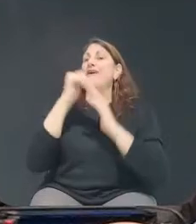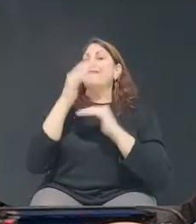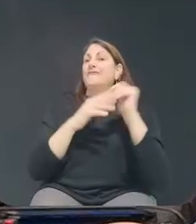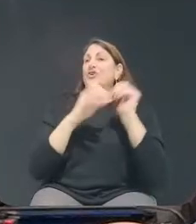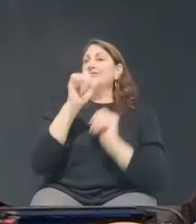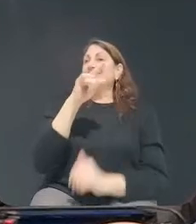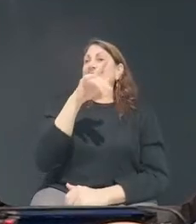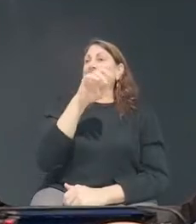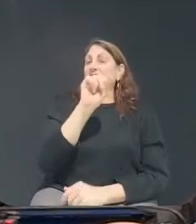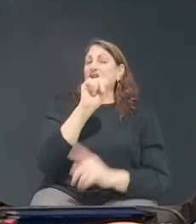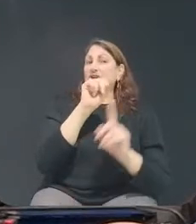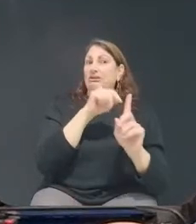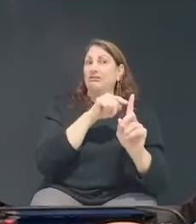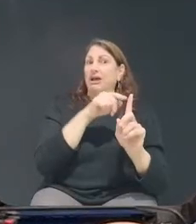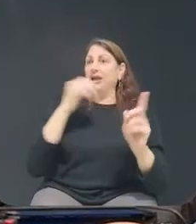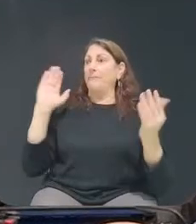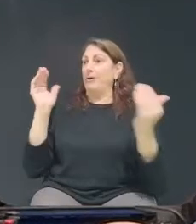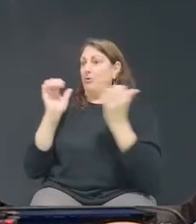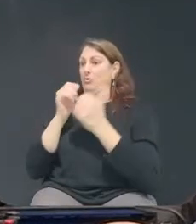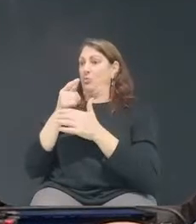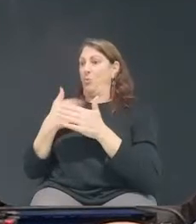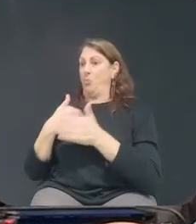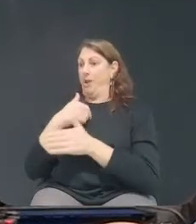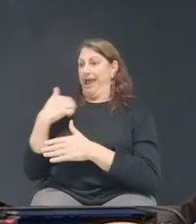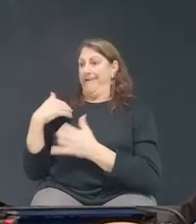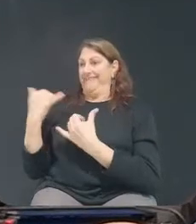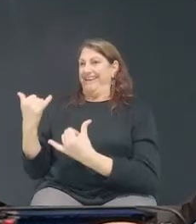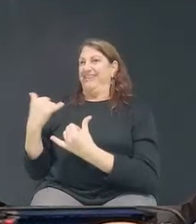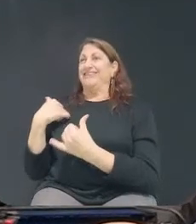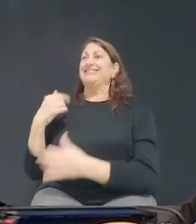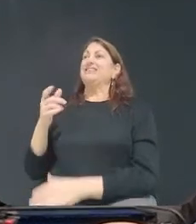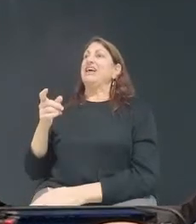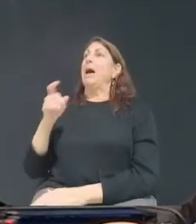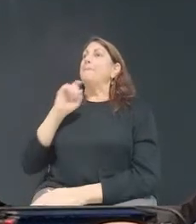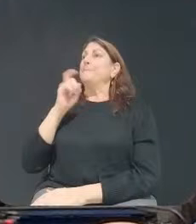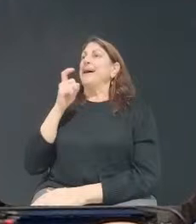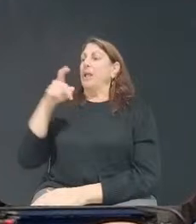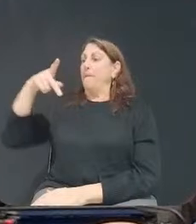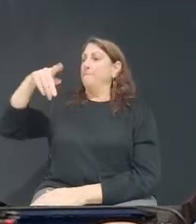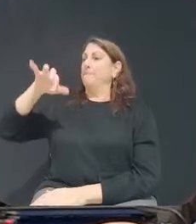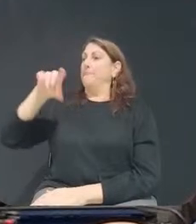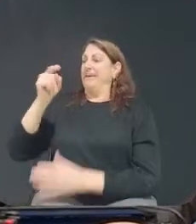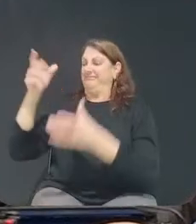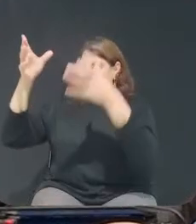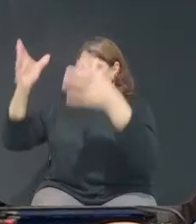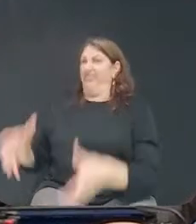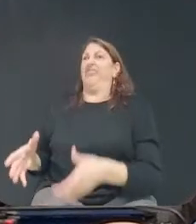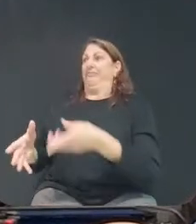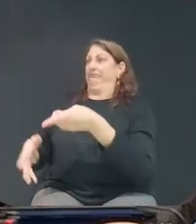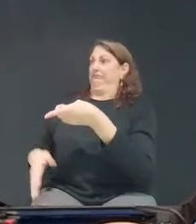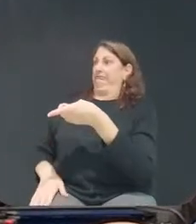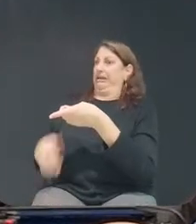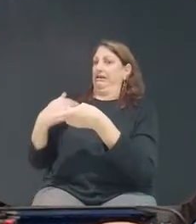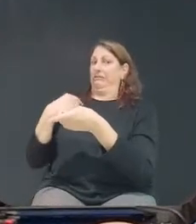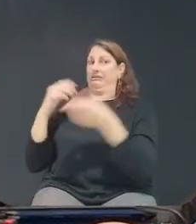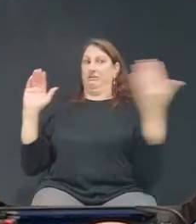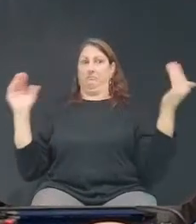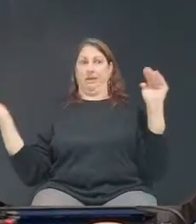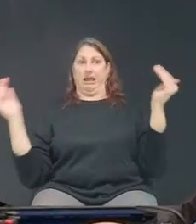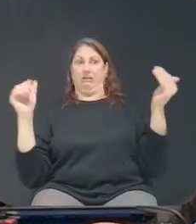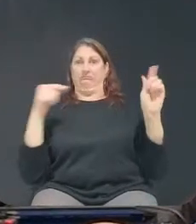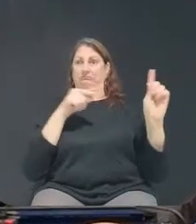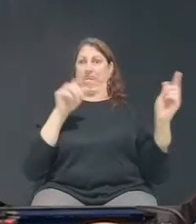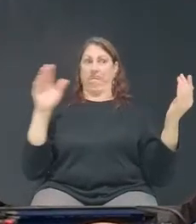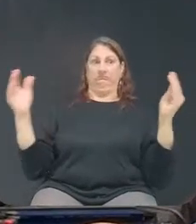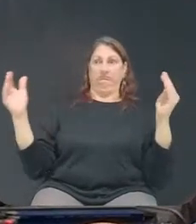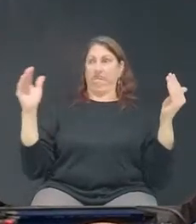46-year replacement schedule, and they're stainless steel pits, isolated. I was curious, kind of looking through from 1910 to